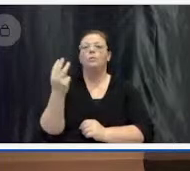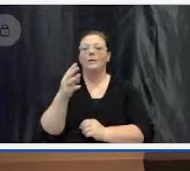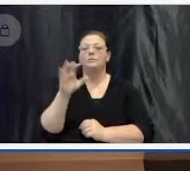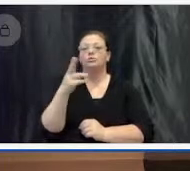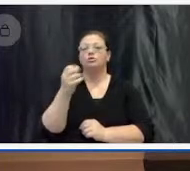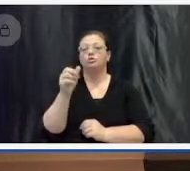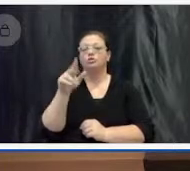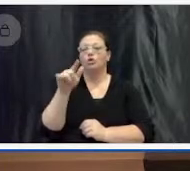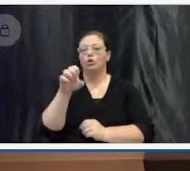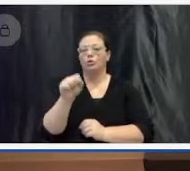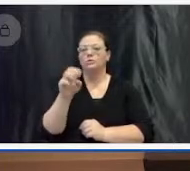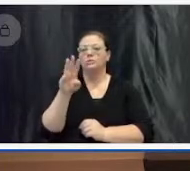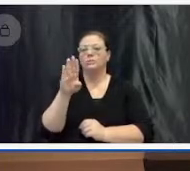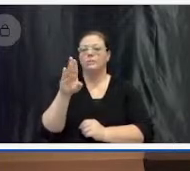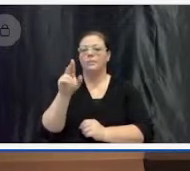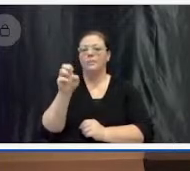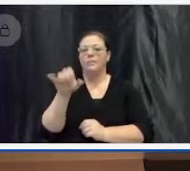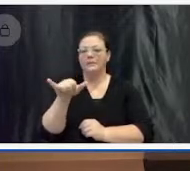Charles Bussey Avenue.